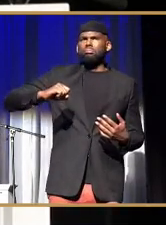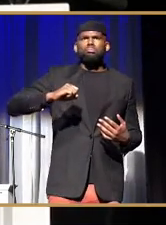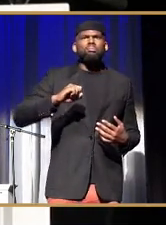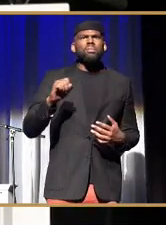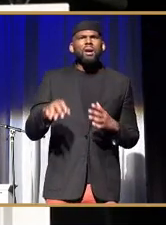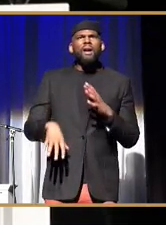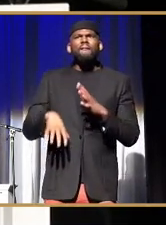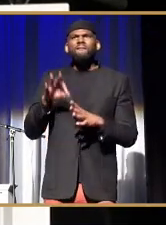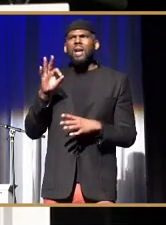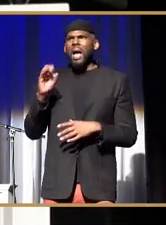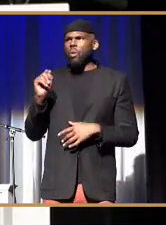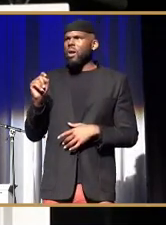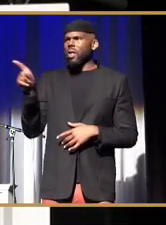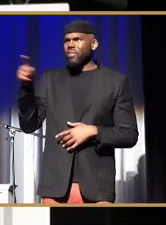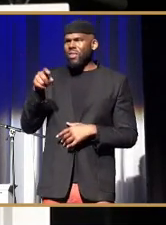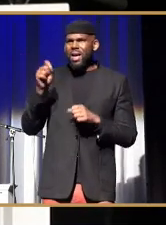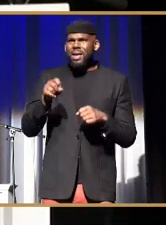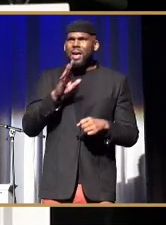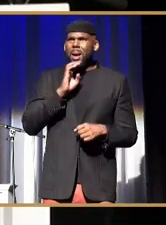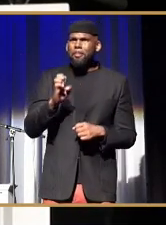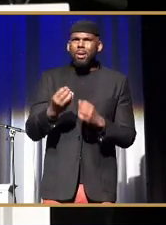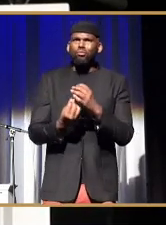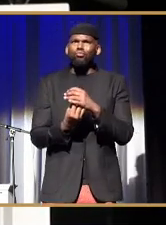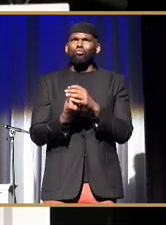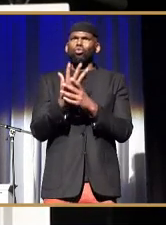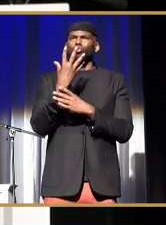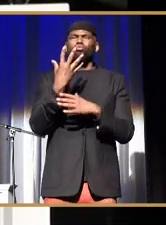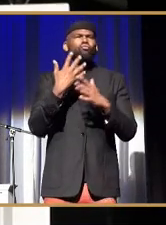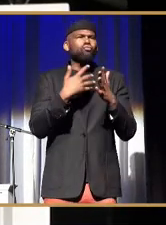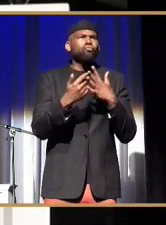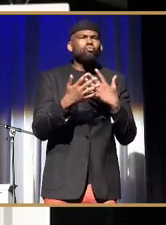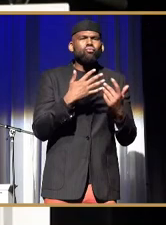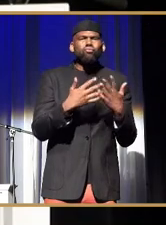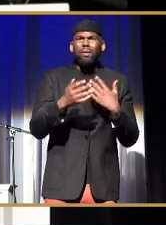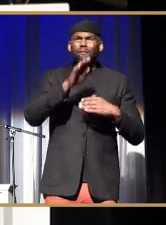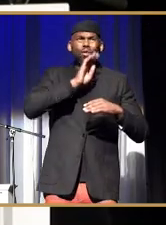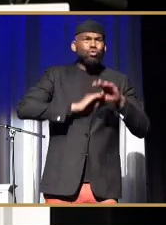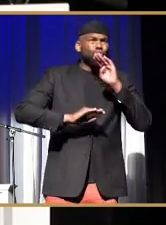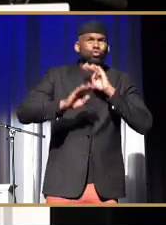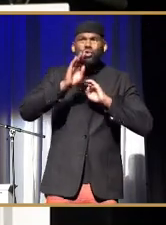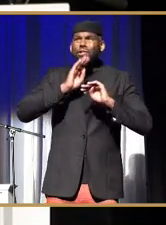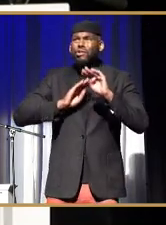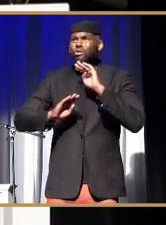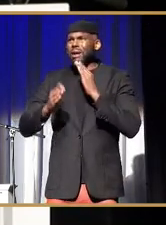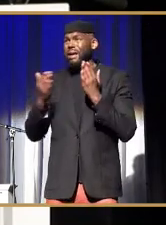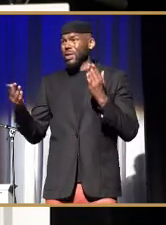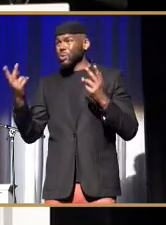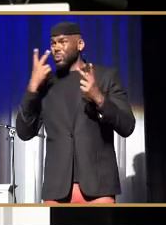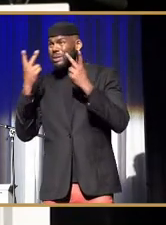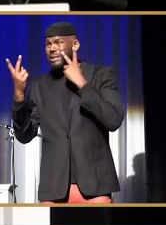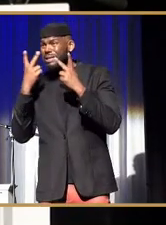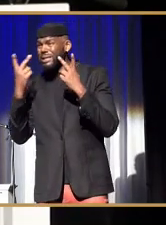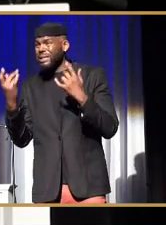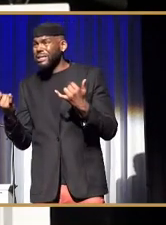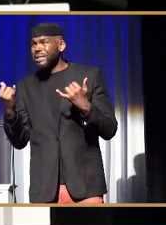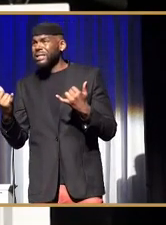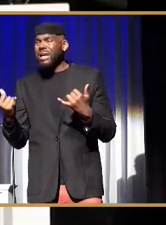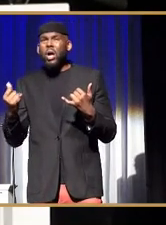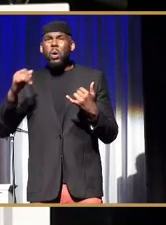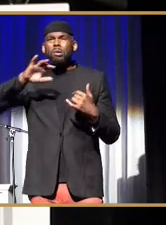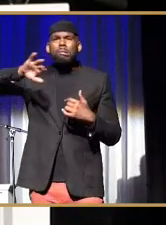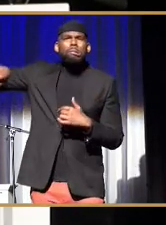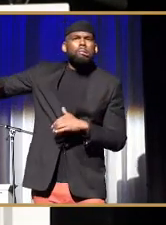chief cornerstone. Out of what the nihilism and decay and frustration that we see now, we are going to have to look